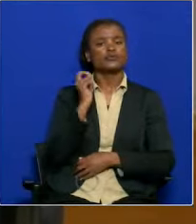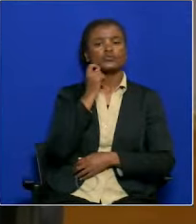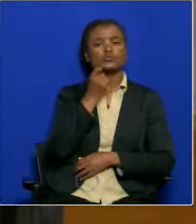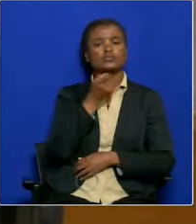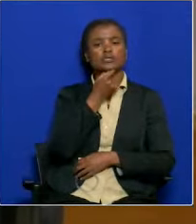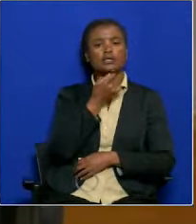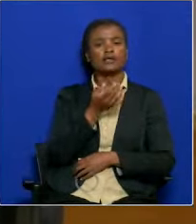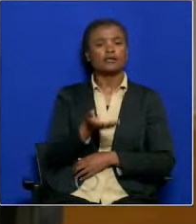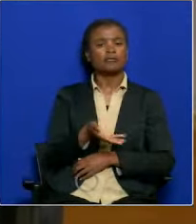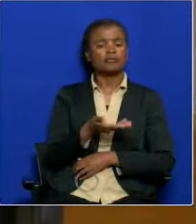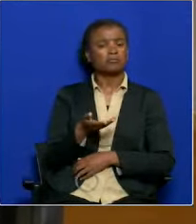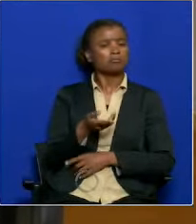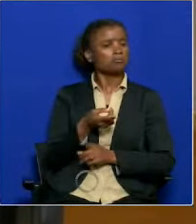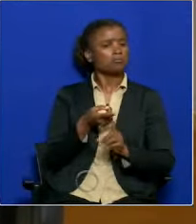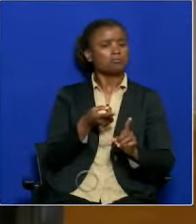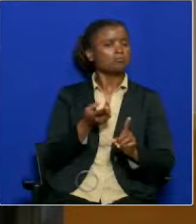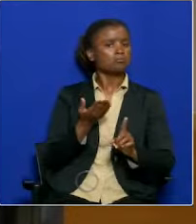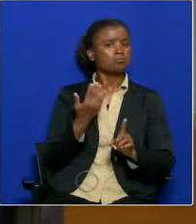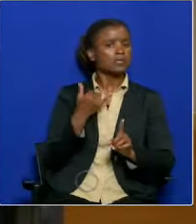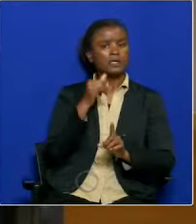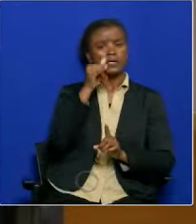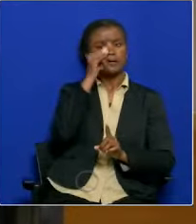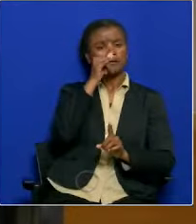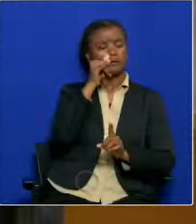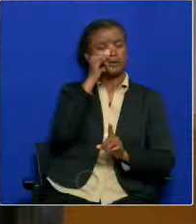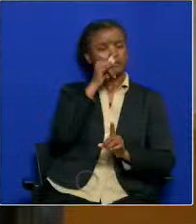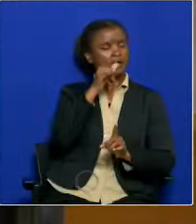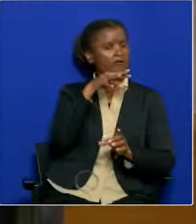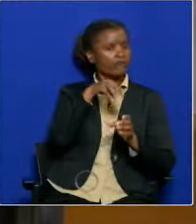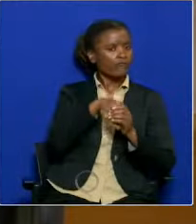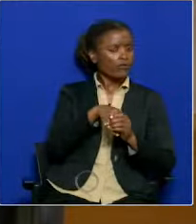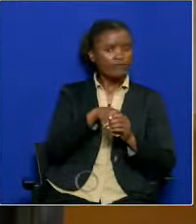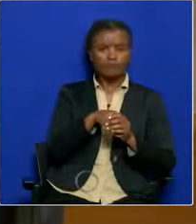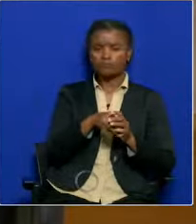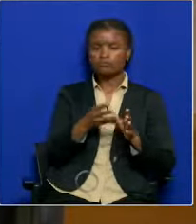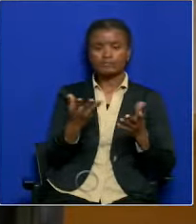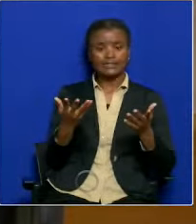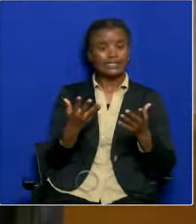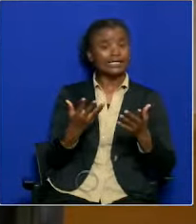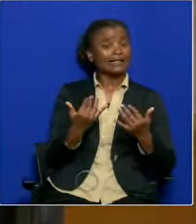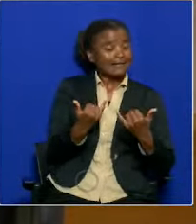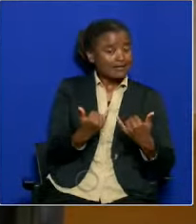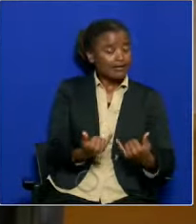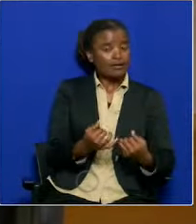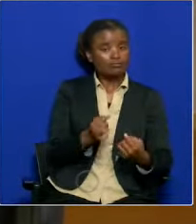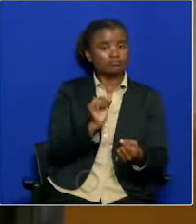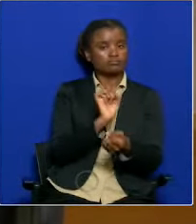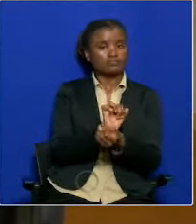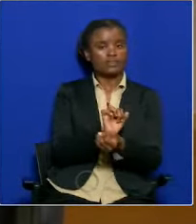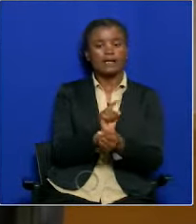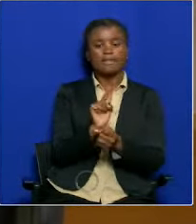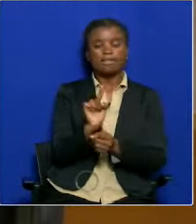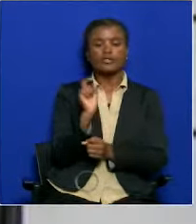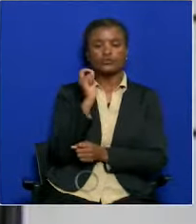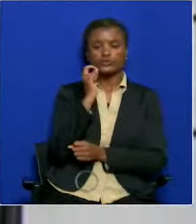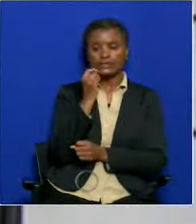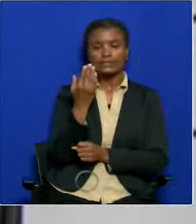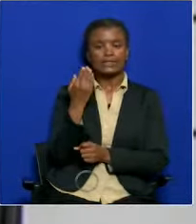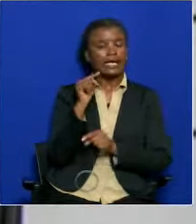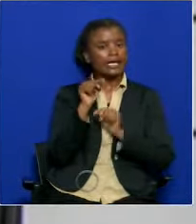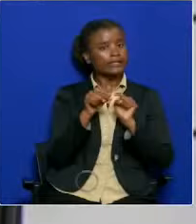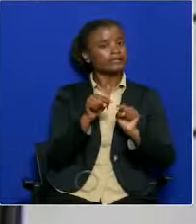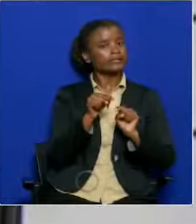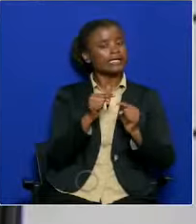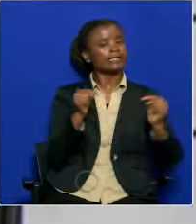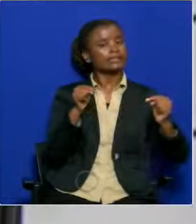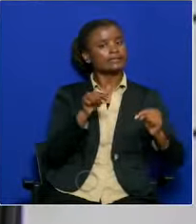a criminal, he's only charged now, but you say there were allegations against him. Yeah.